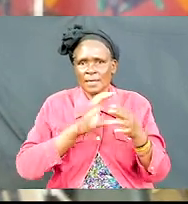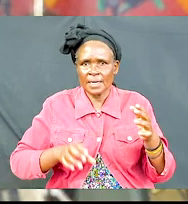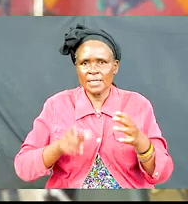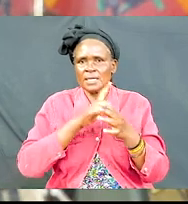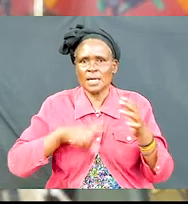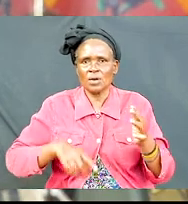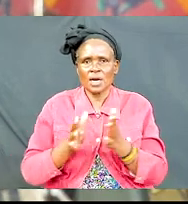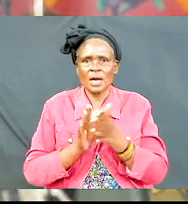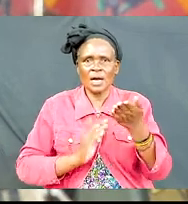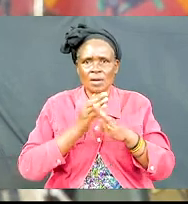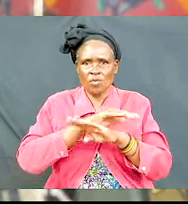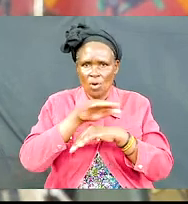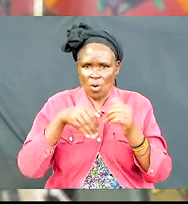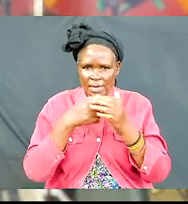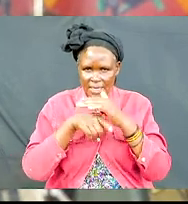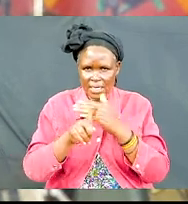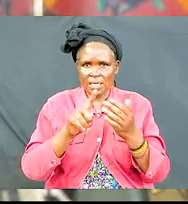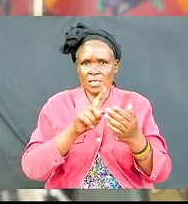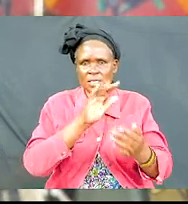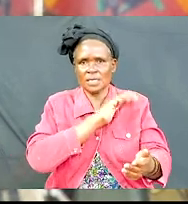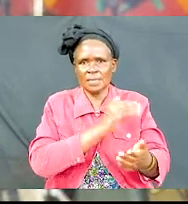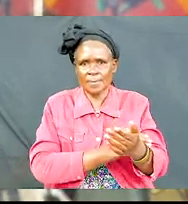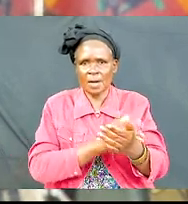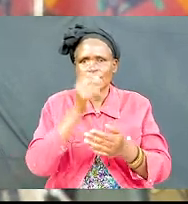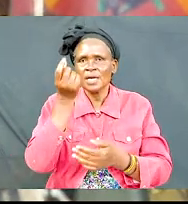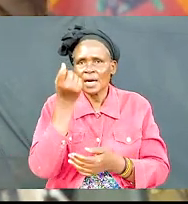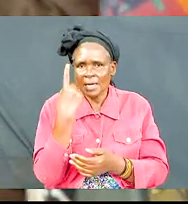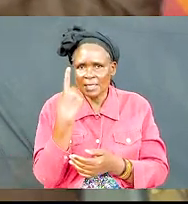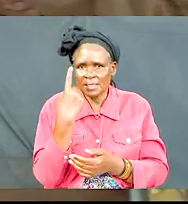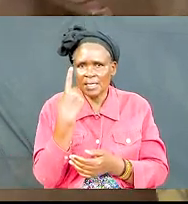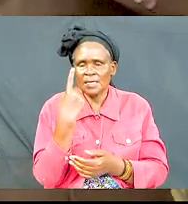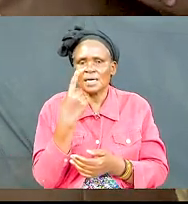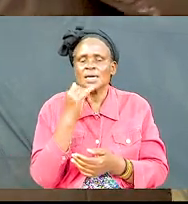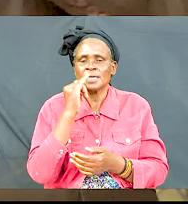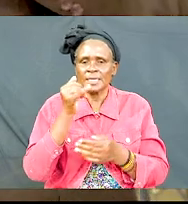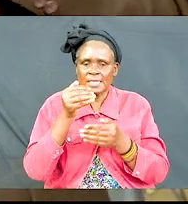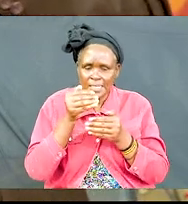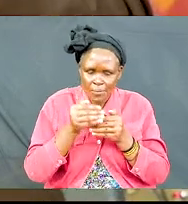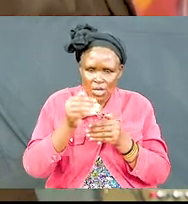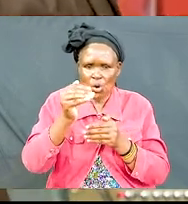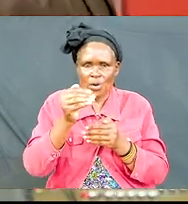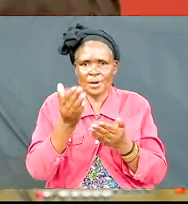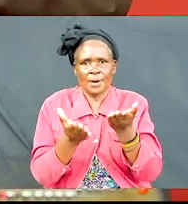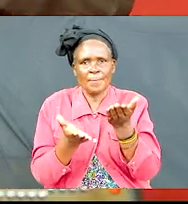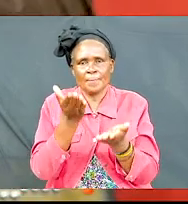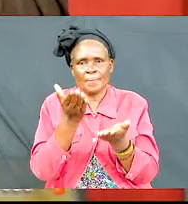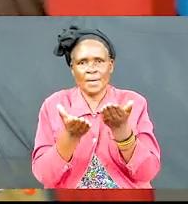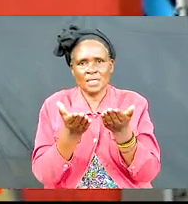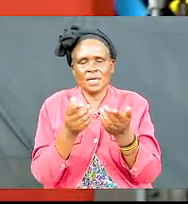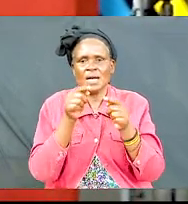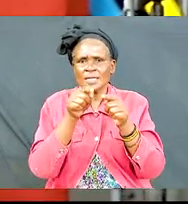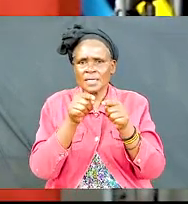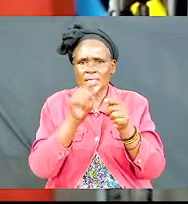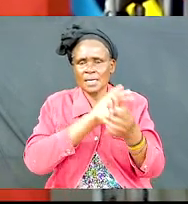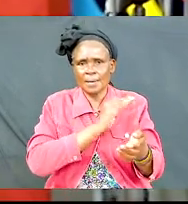and abundant in his power. His understanding is beyond measure. This power of